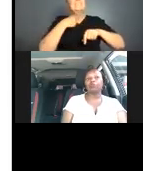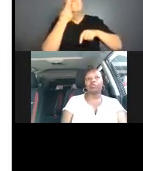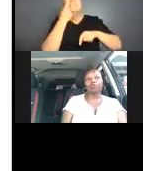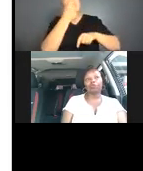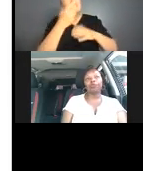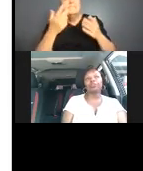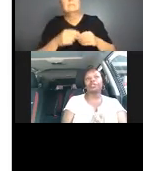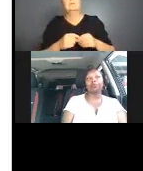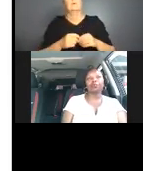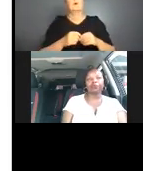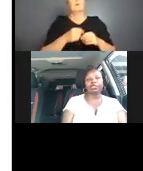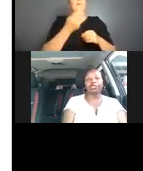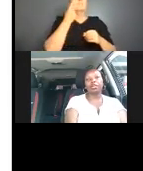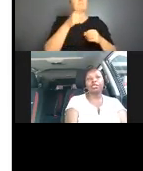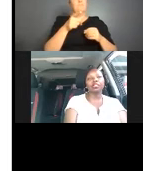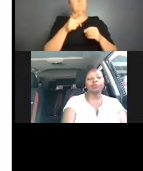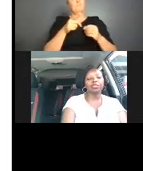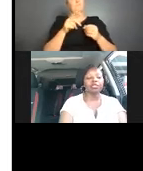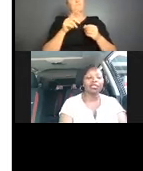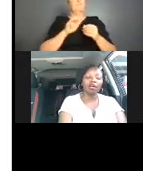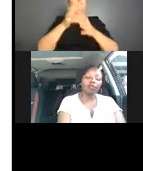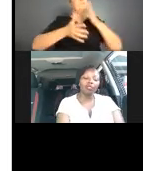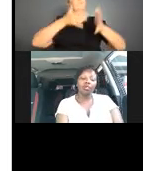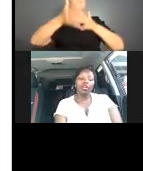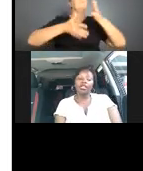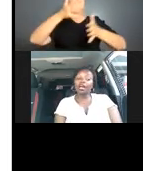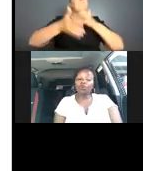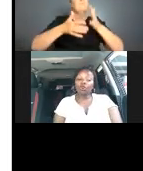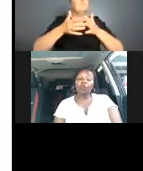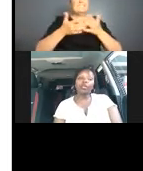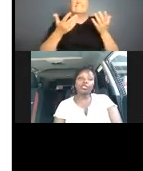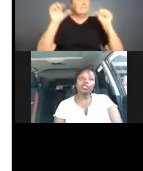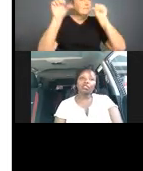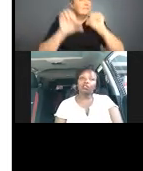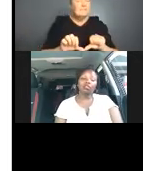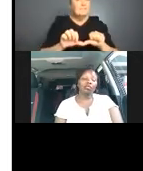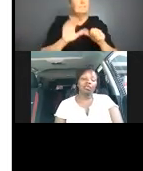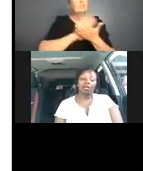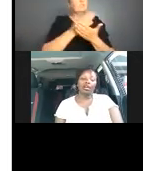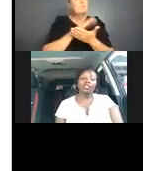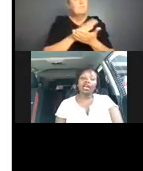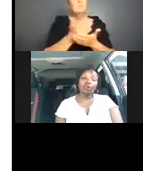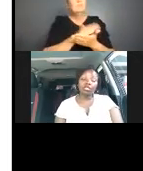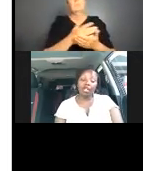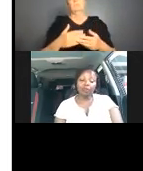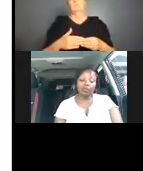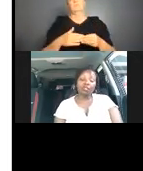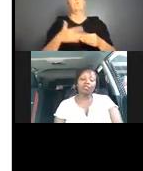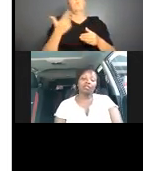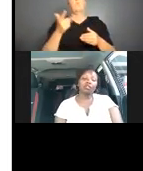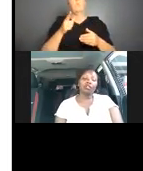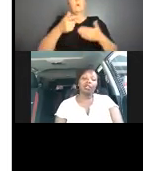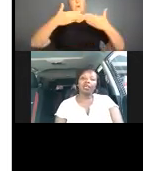as we have seen from even the previous engagement just now, narrow doorways, internal